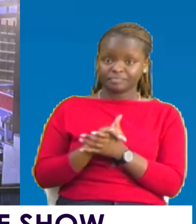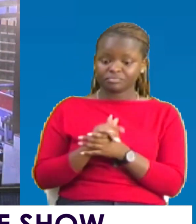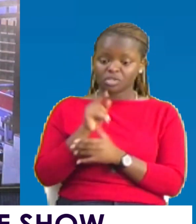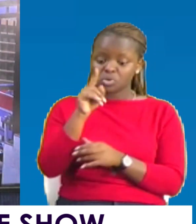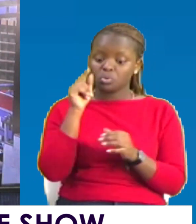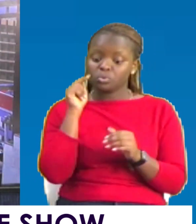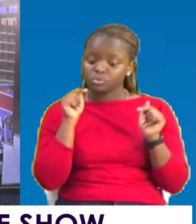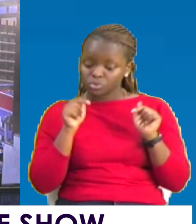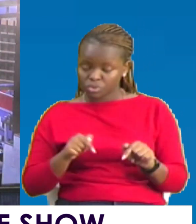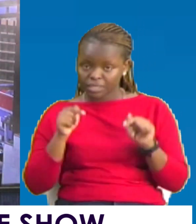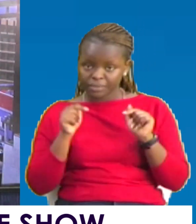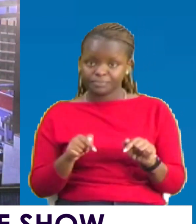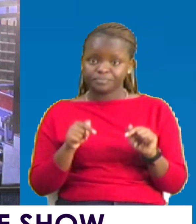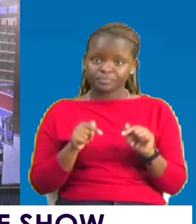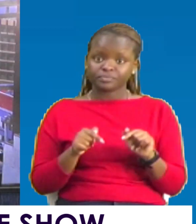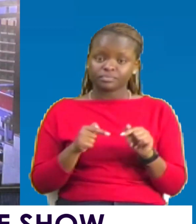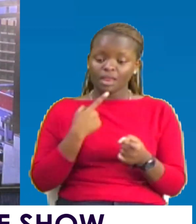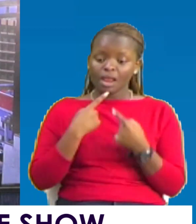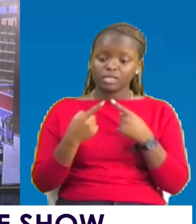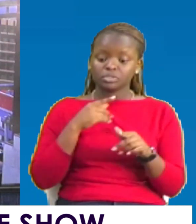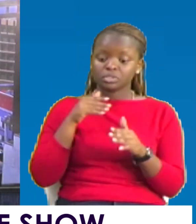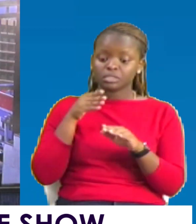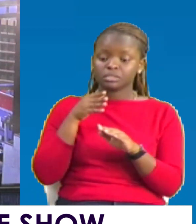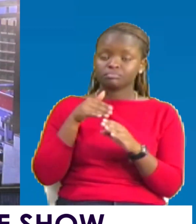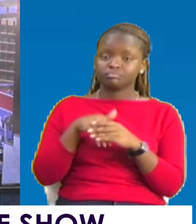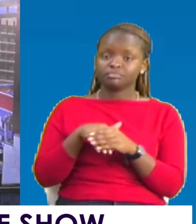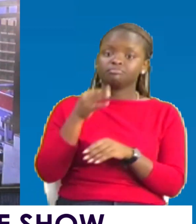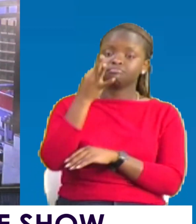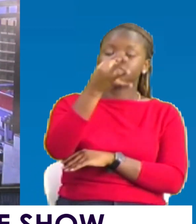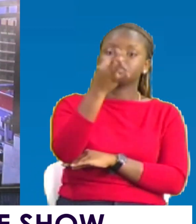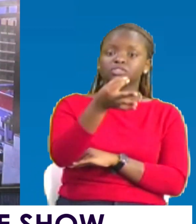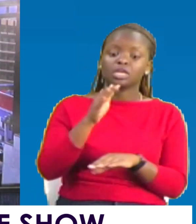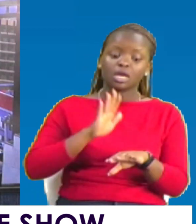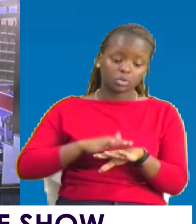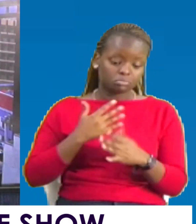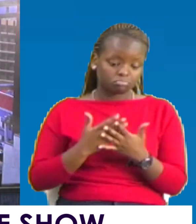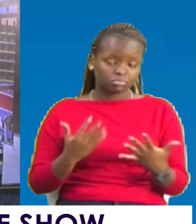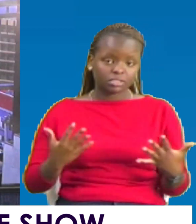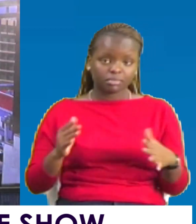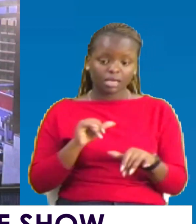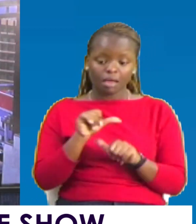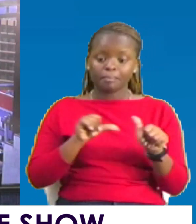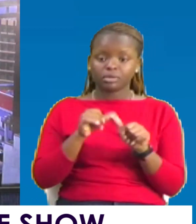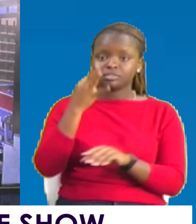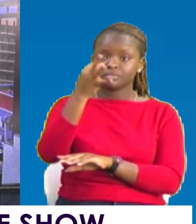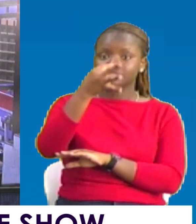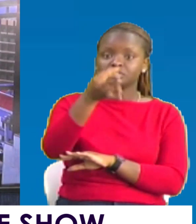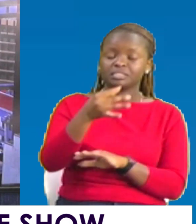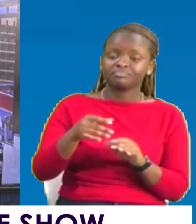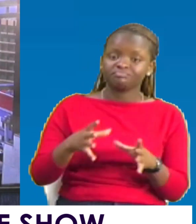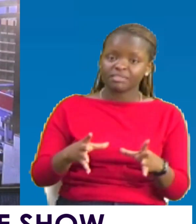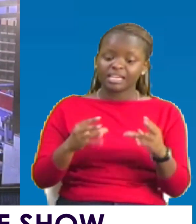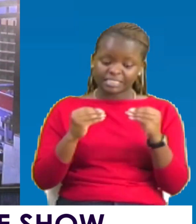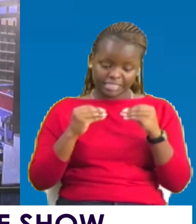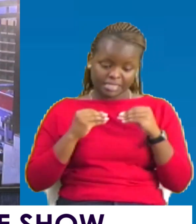the today. You know, I'm talking into the future. There is something good about the future. Don't take negativity into